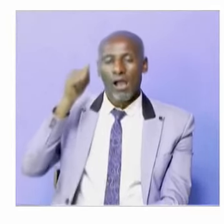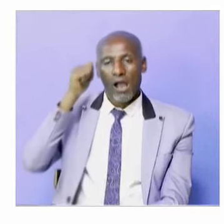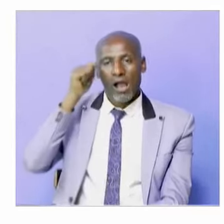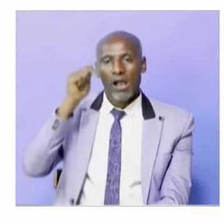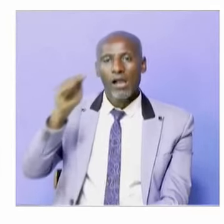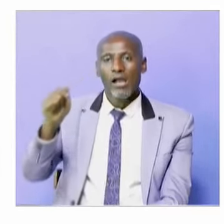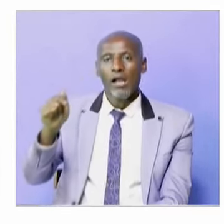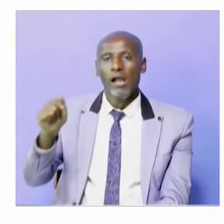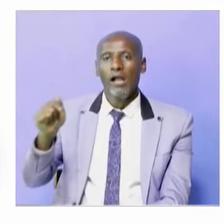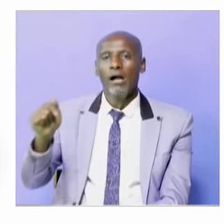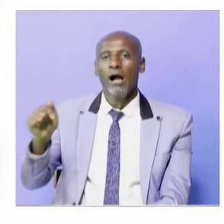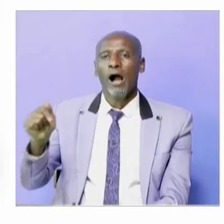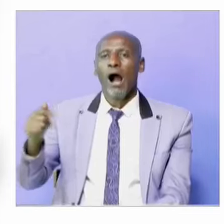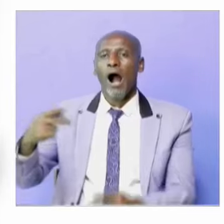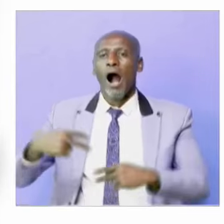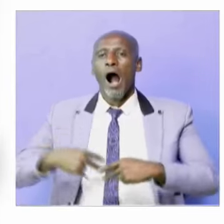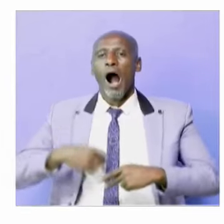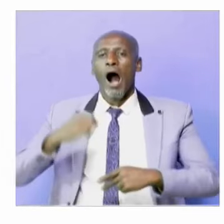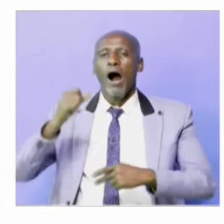He has.